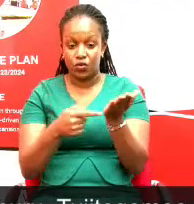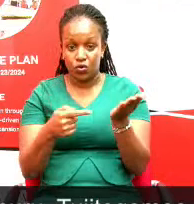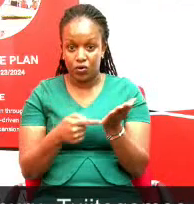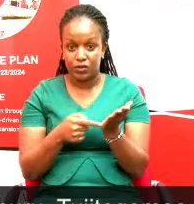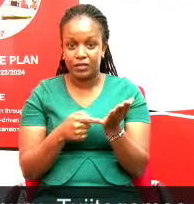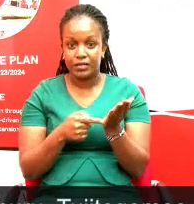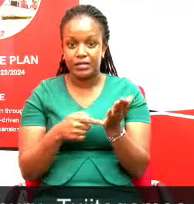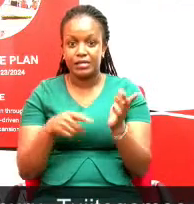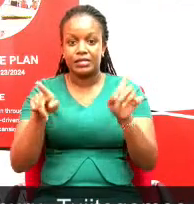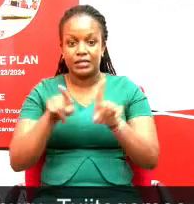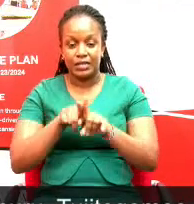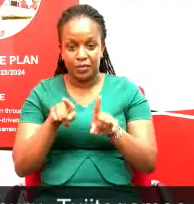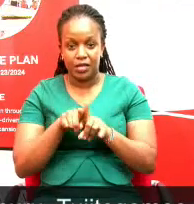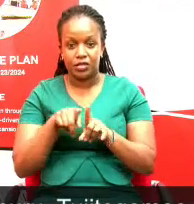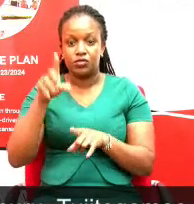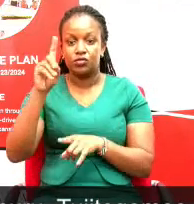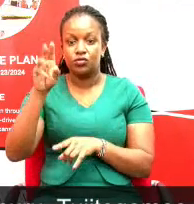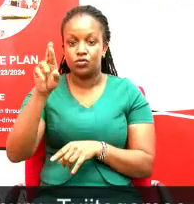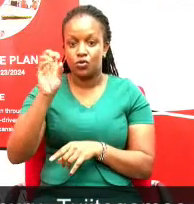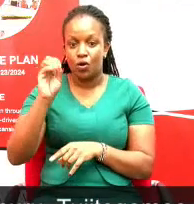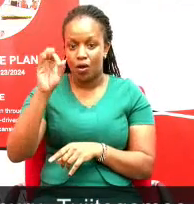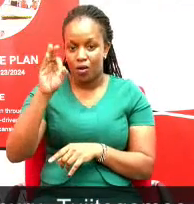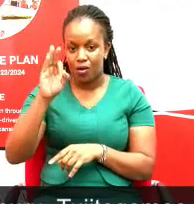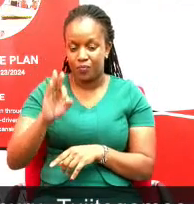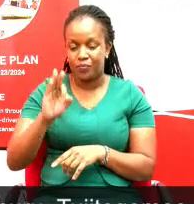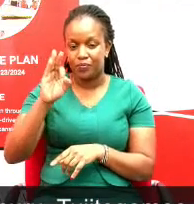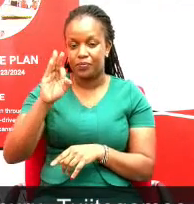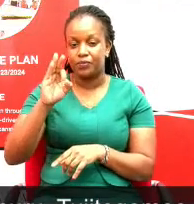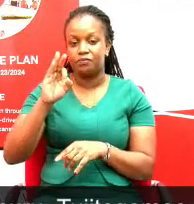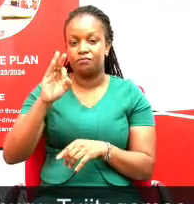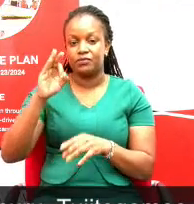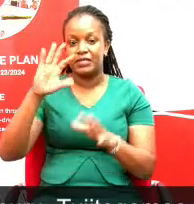as blockchain and artificial intelligence.